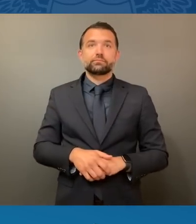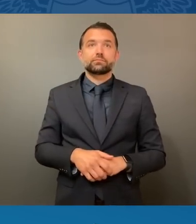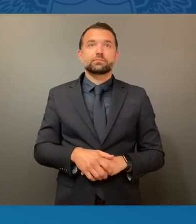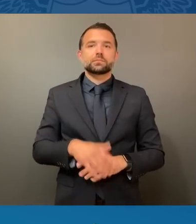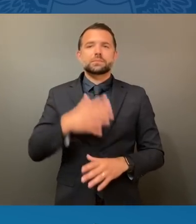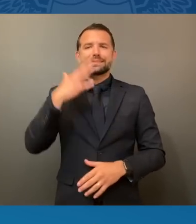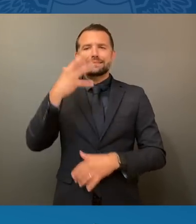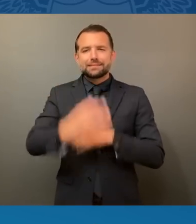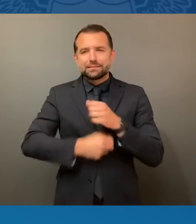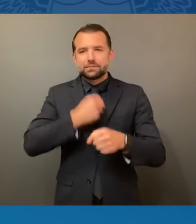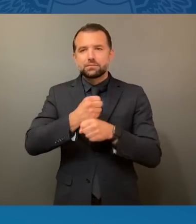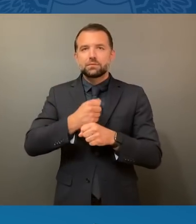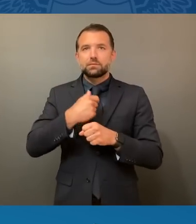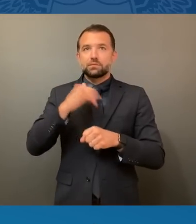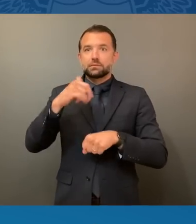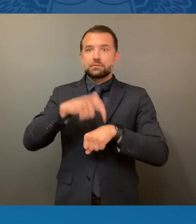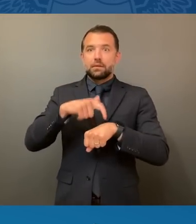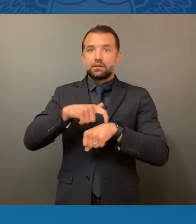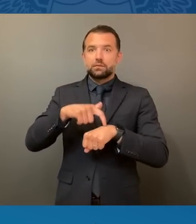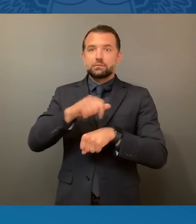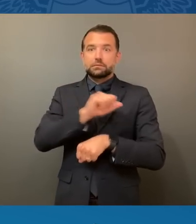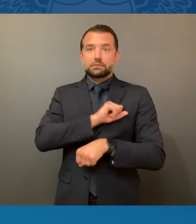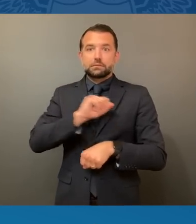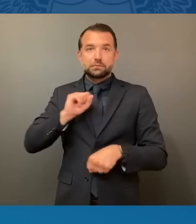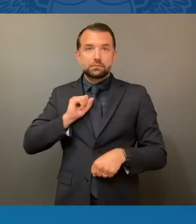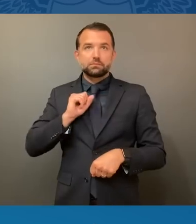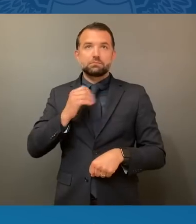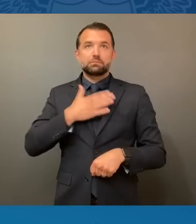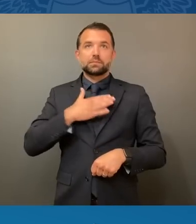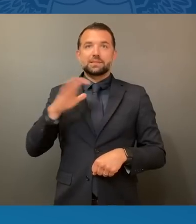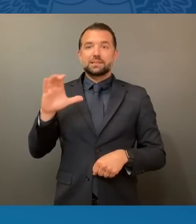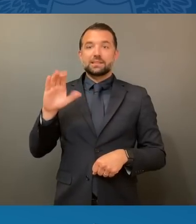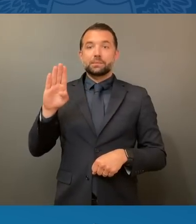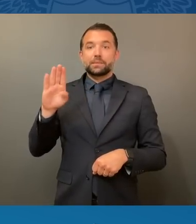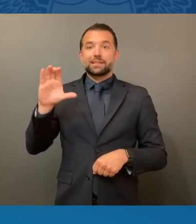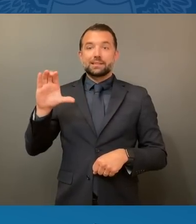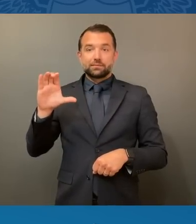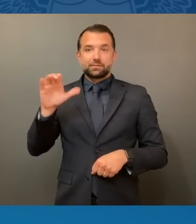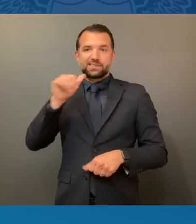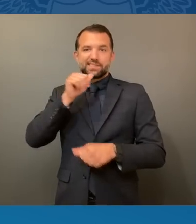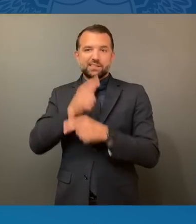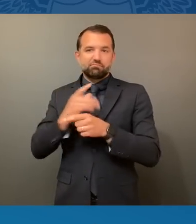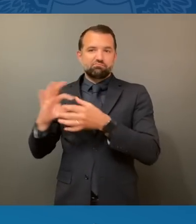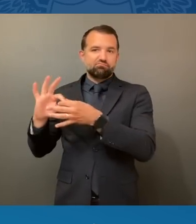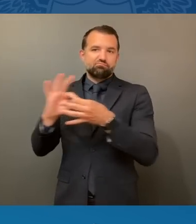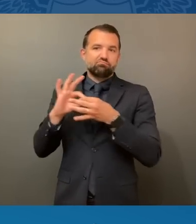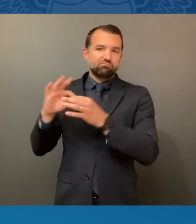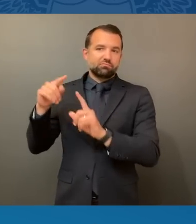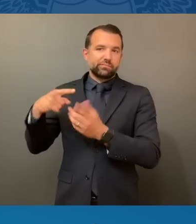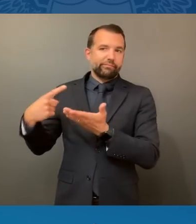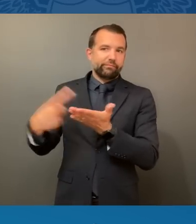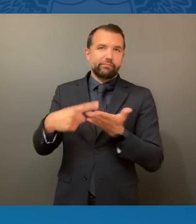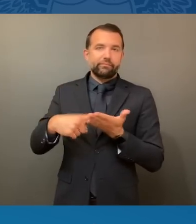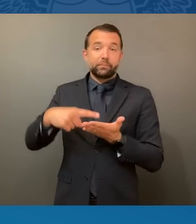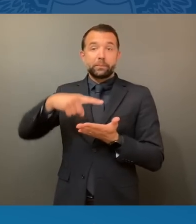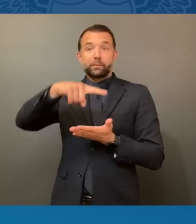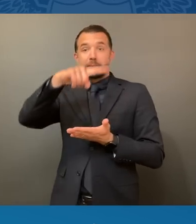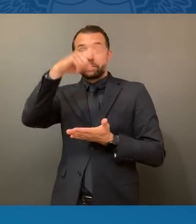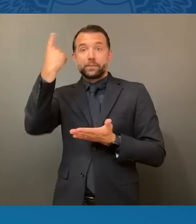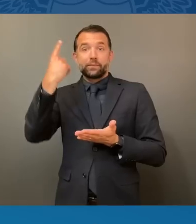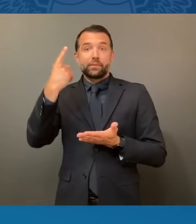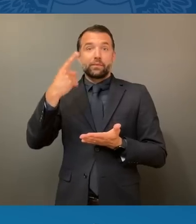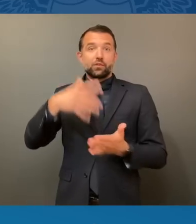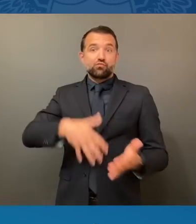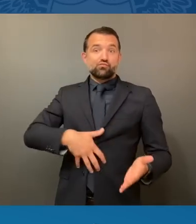my CBC sisters and I in particular were working on this, is dealing with the issue of Black maternal mortality. In